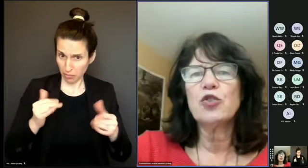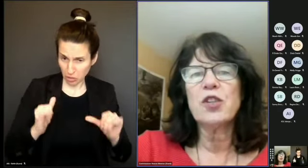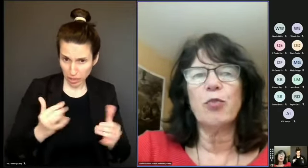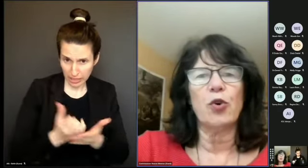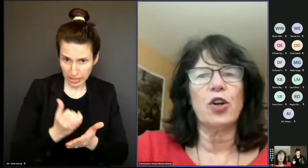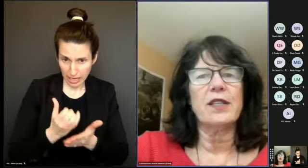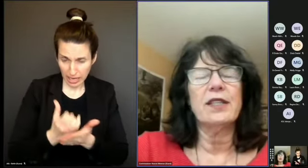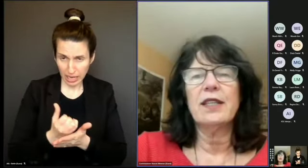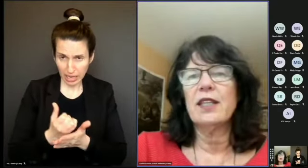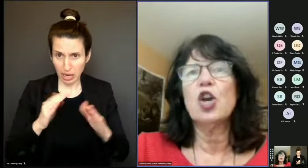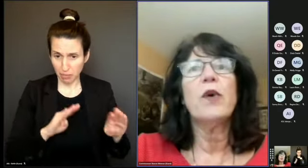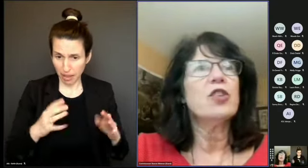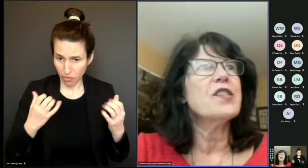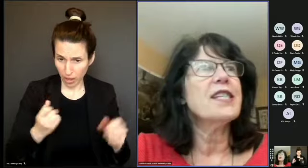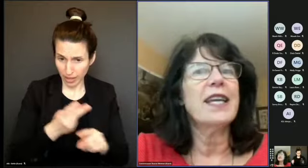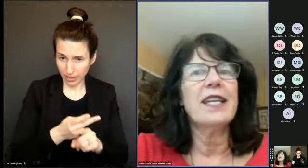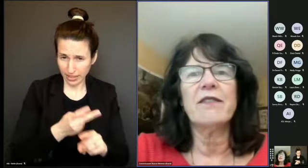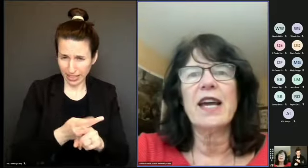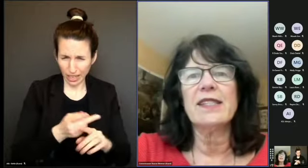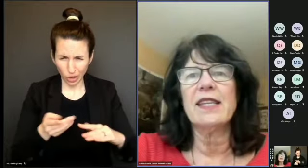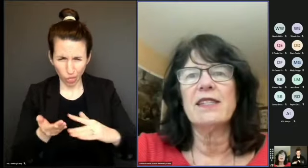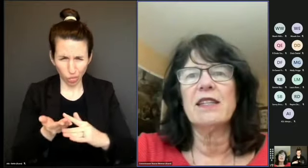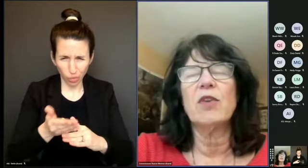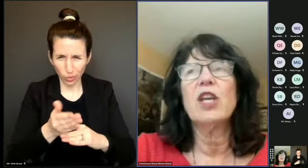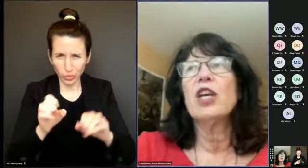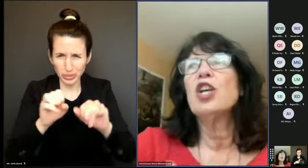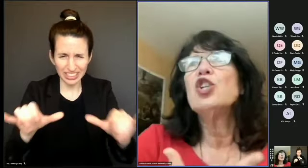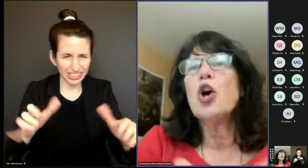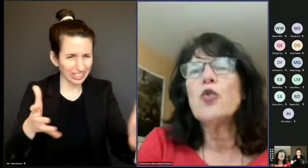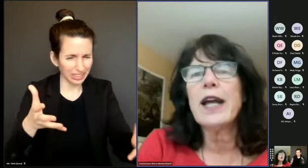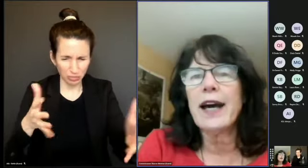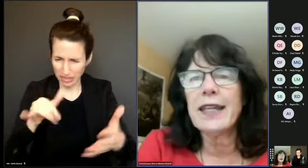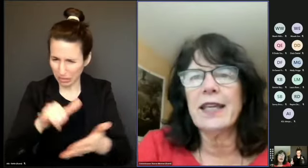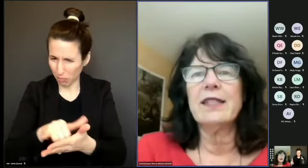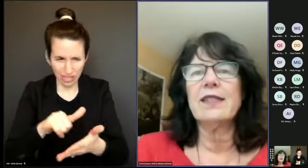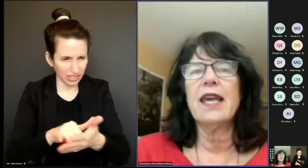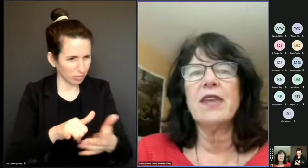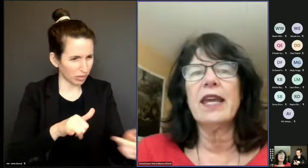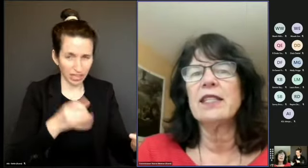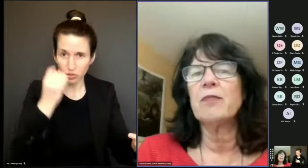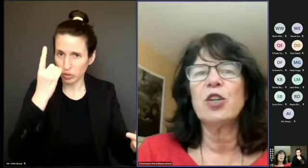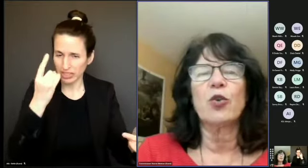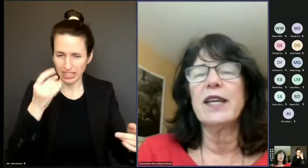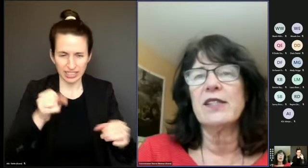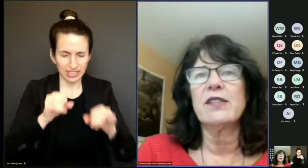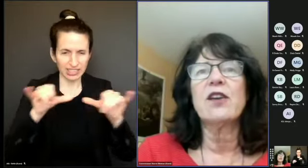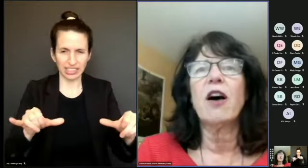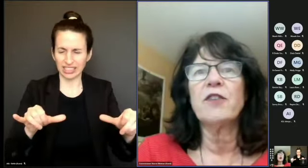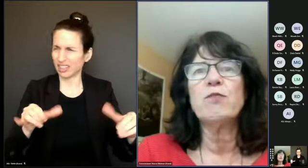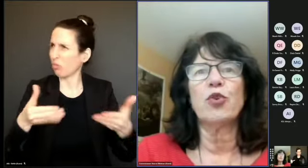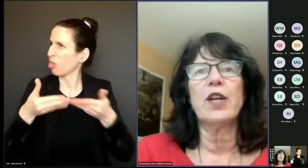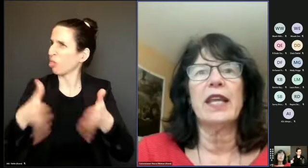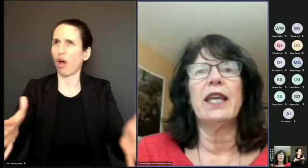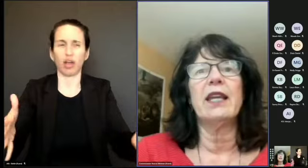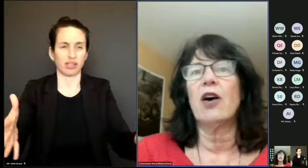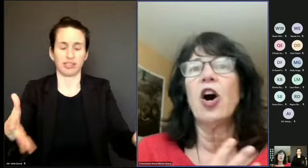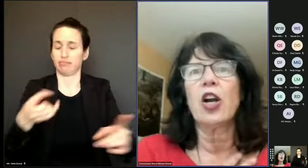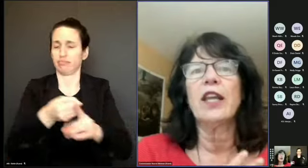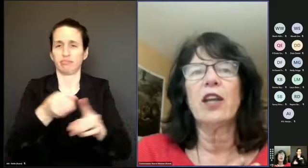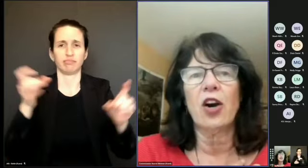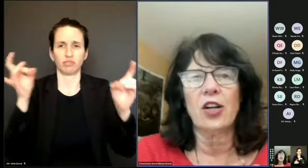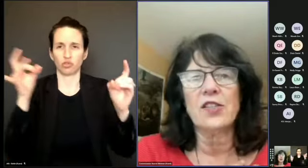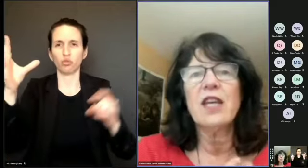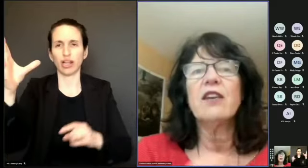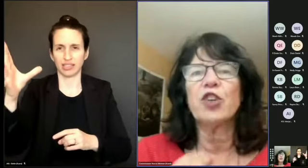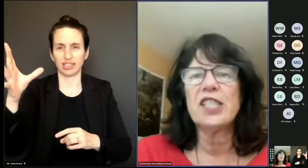with no support, no understanding of that system, no guidance, and they end up in crisis, often boarding in